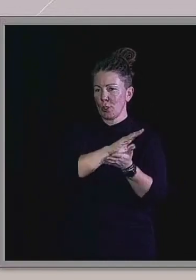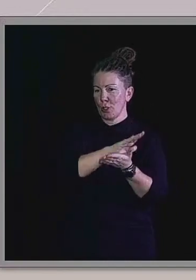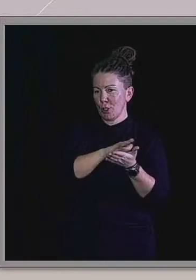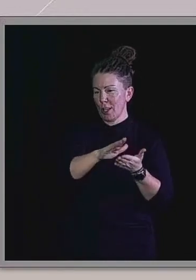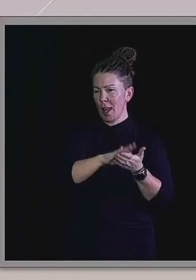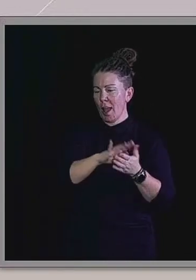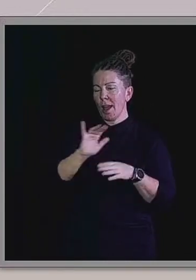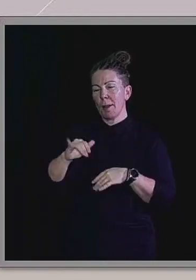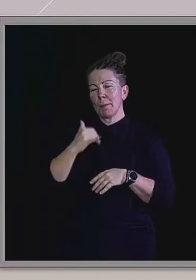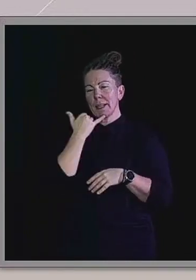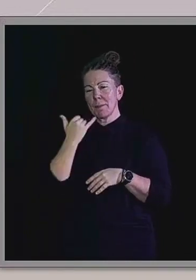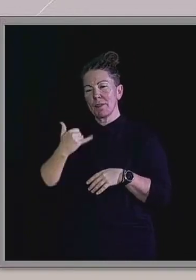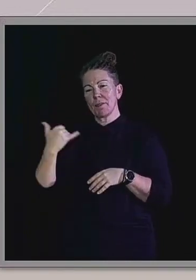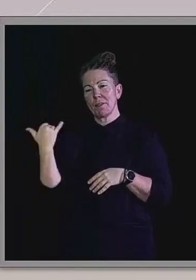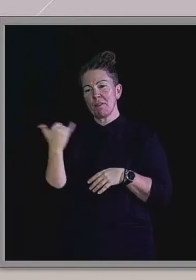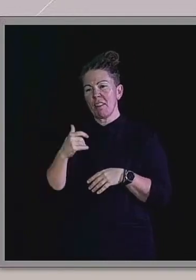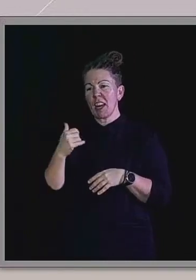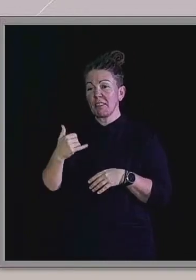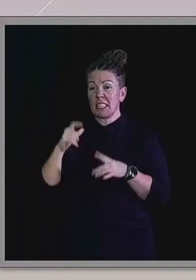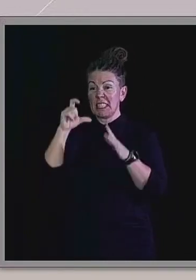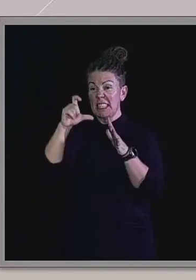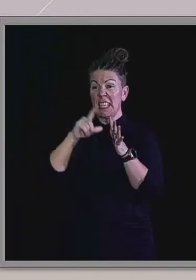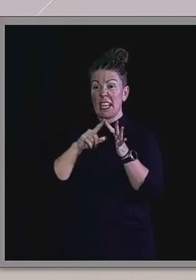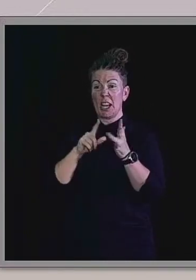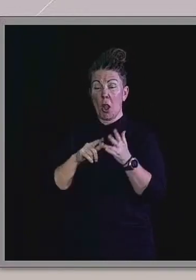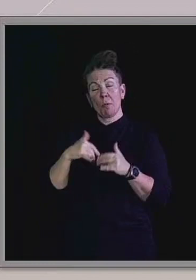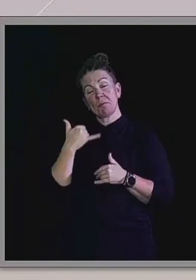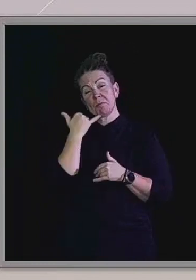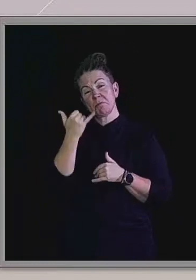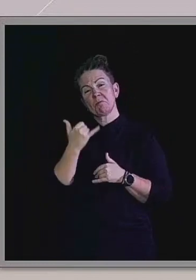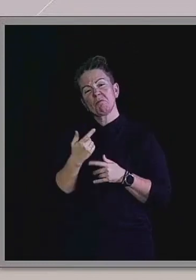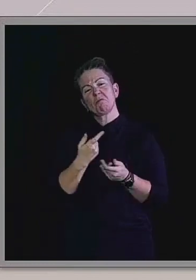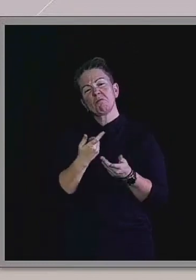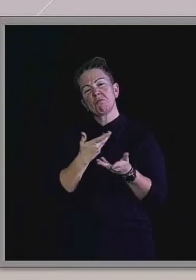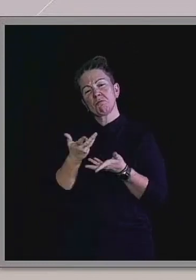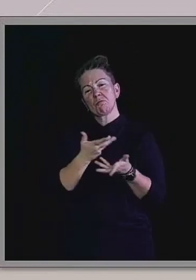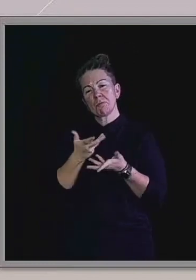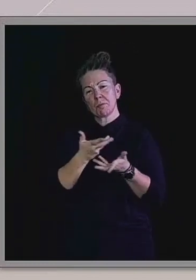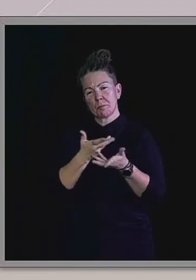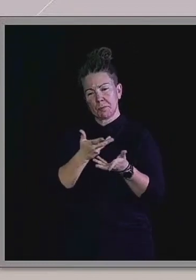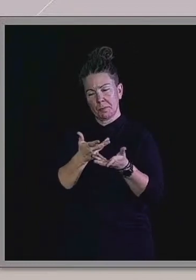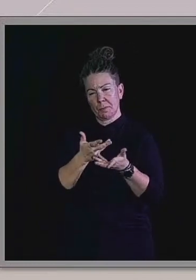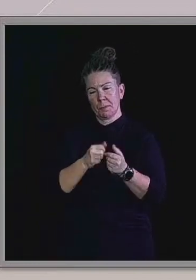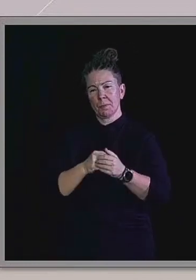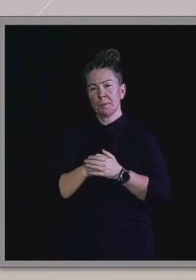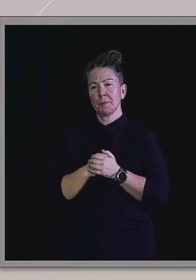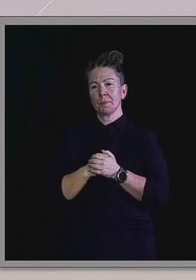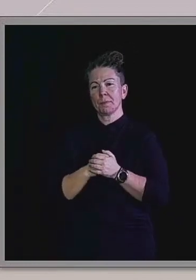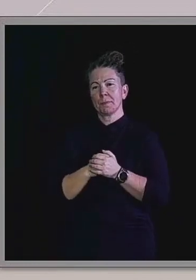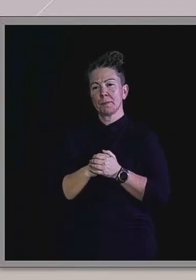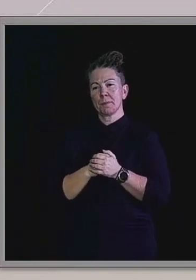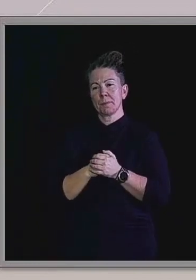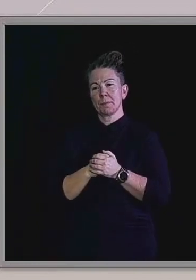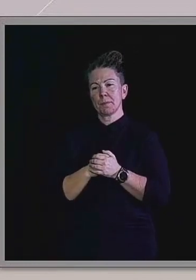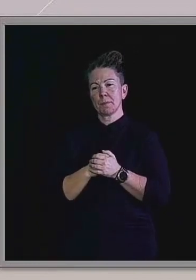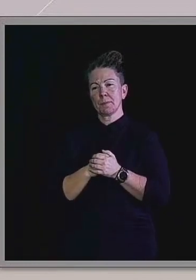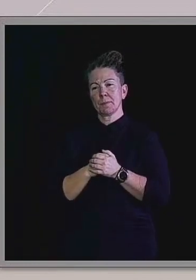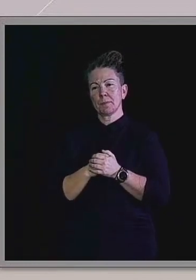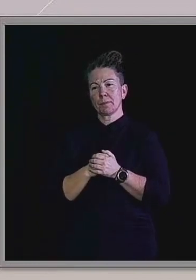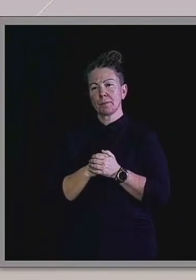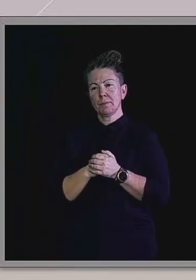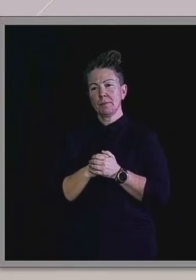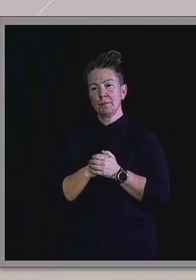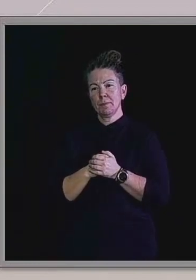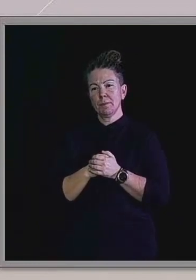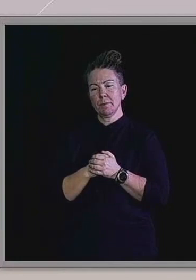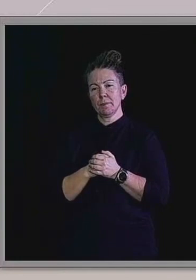up the phone and I rang the CEO, as you do, and had a bit of a talk to him. And it's not often as a